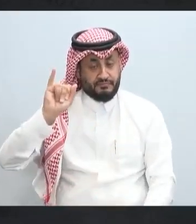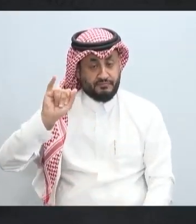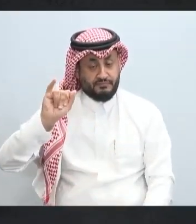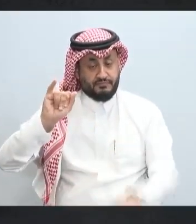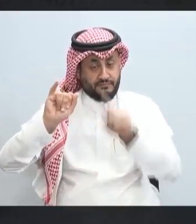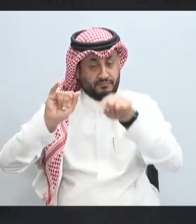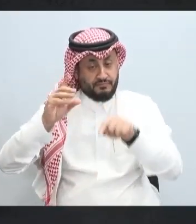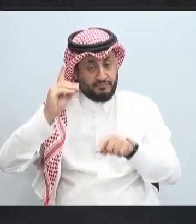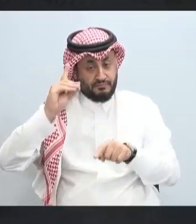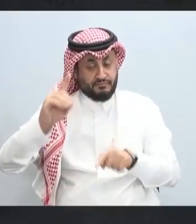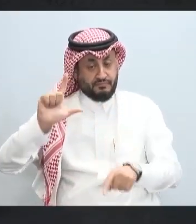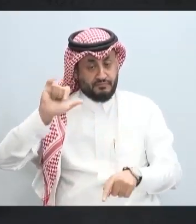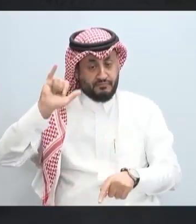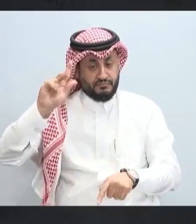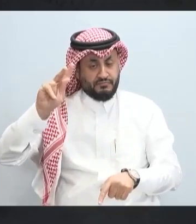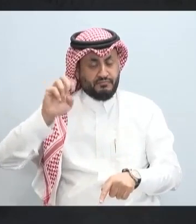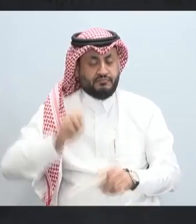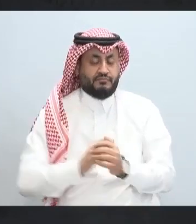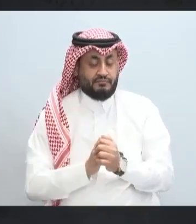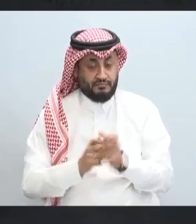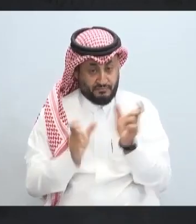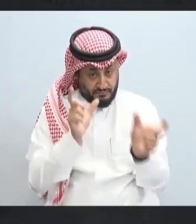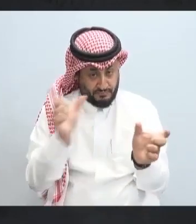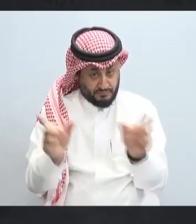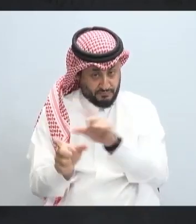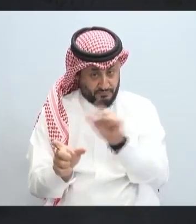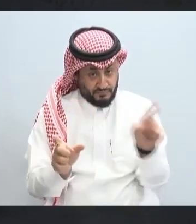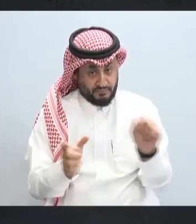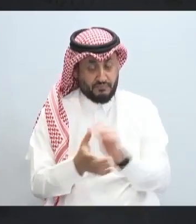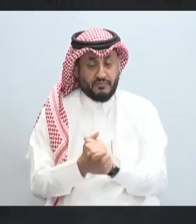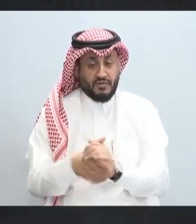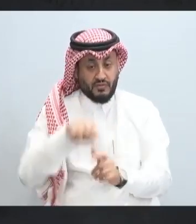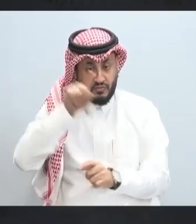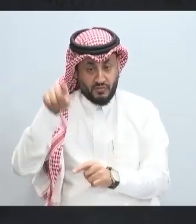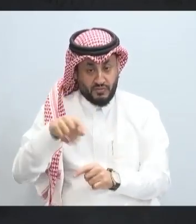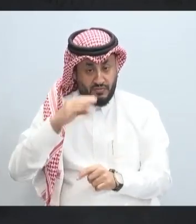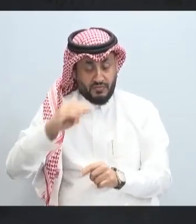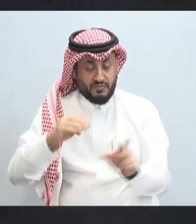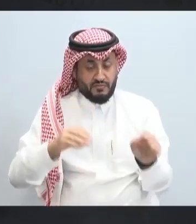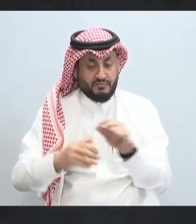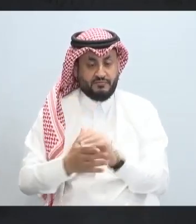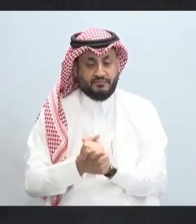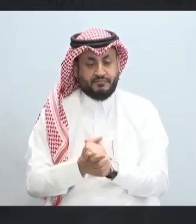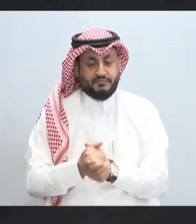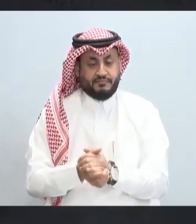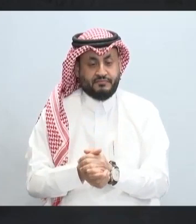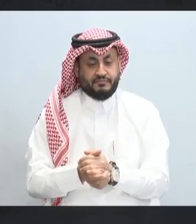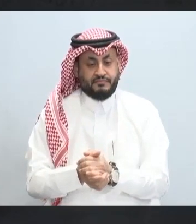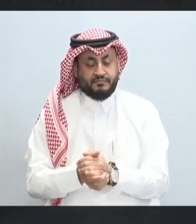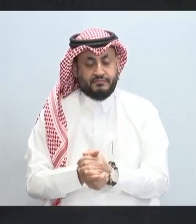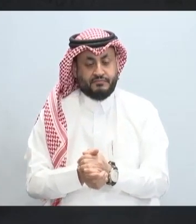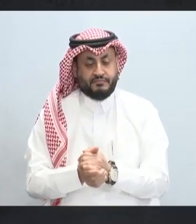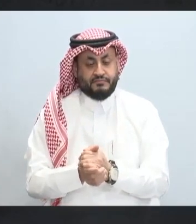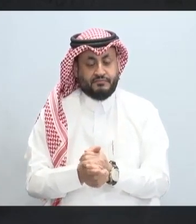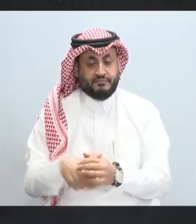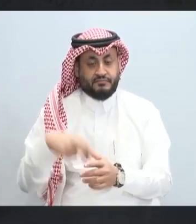like some juice. What would you like? And I would like. Let's hear and read